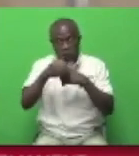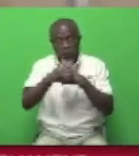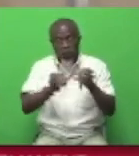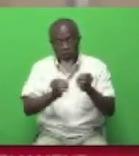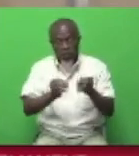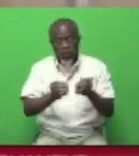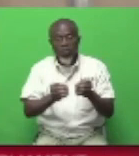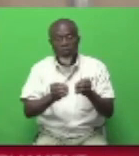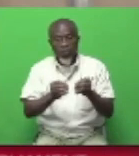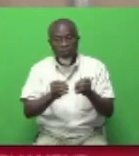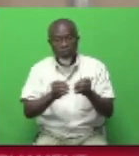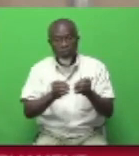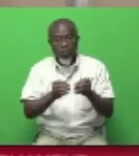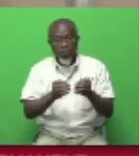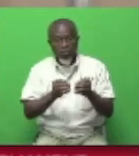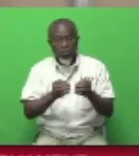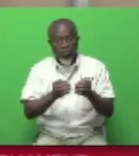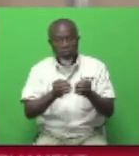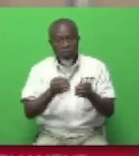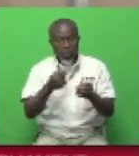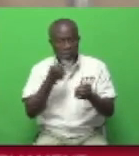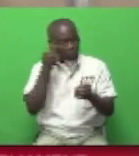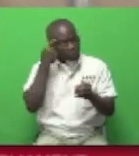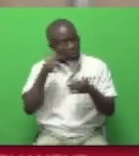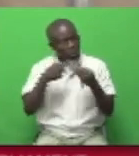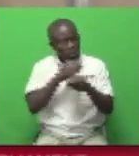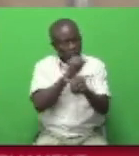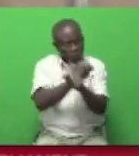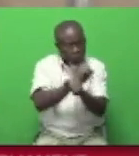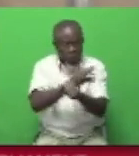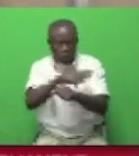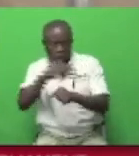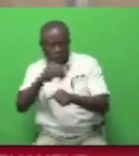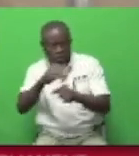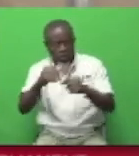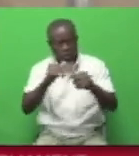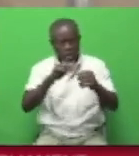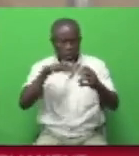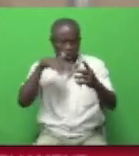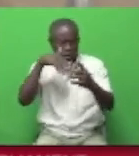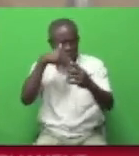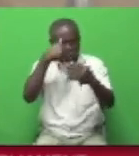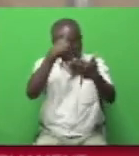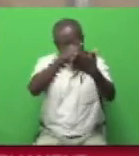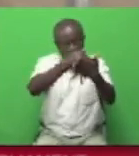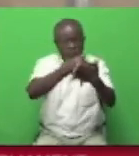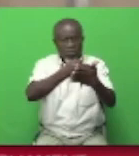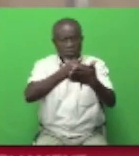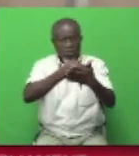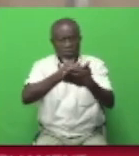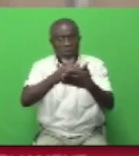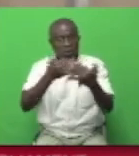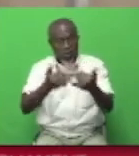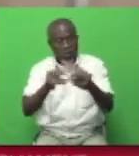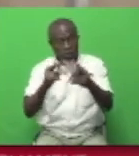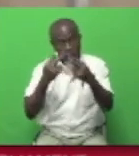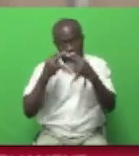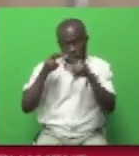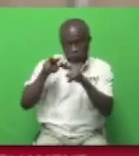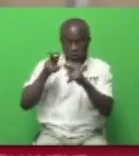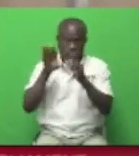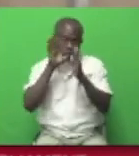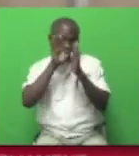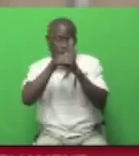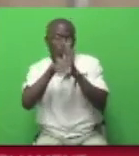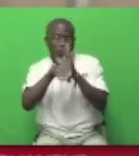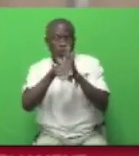and speak to the work and their achievements and some of our work plans for the future. If I may now turn to the Criminal Justice